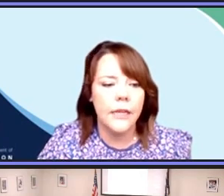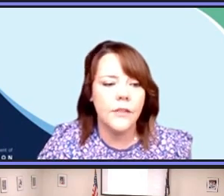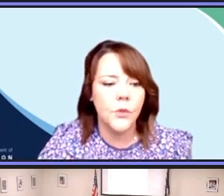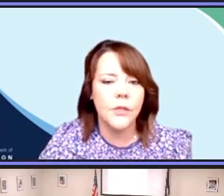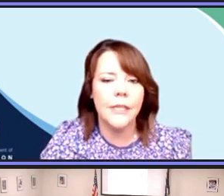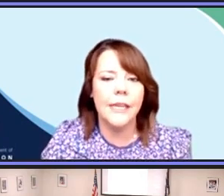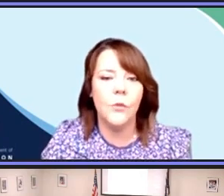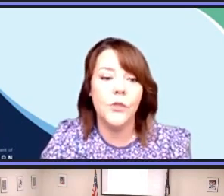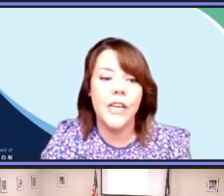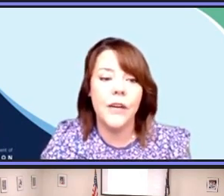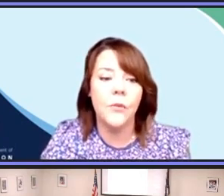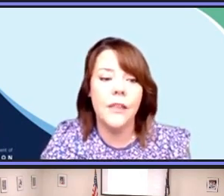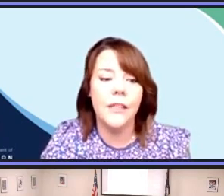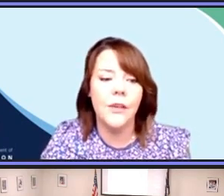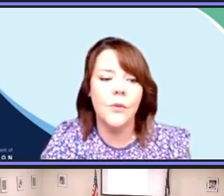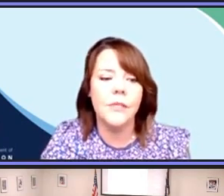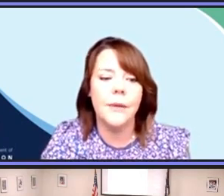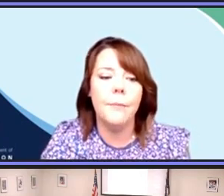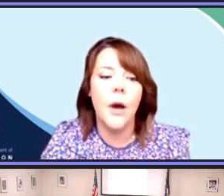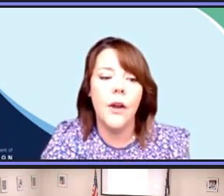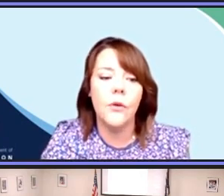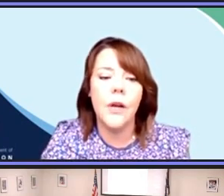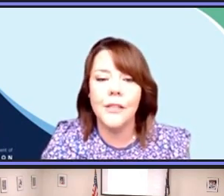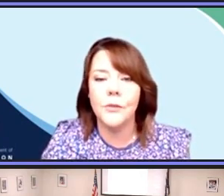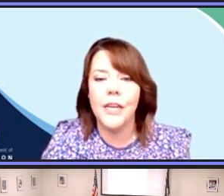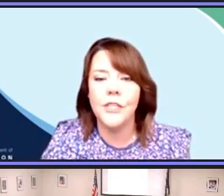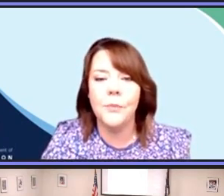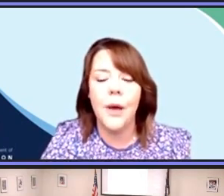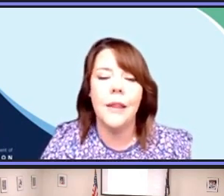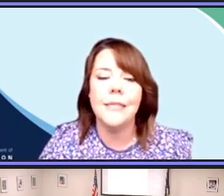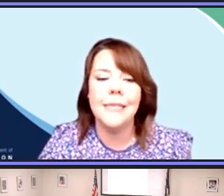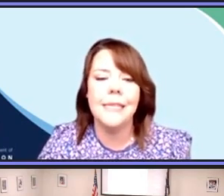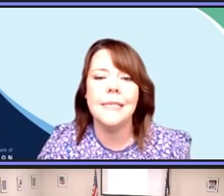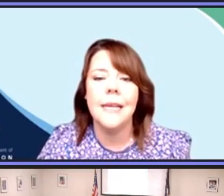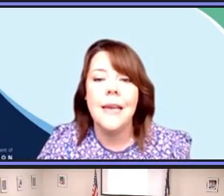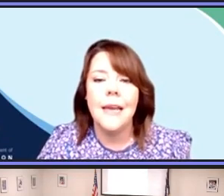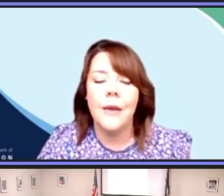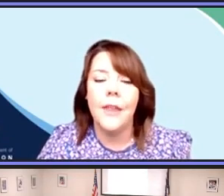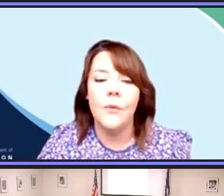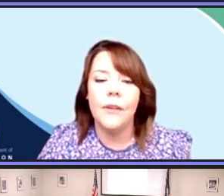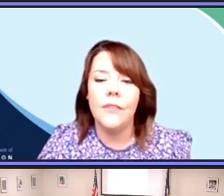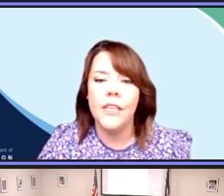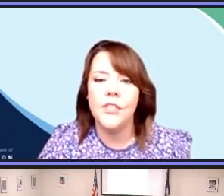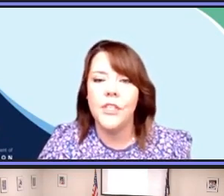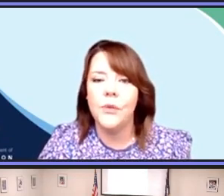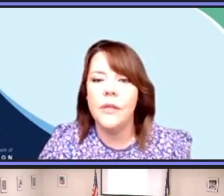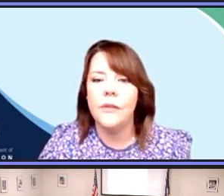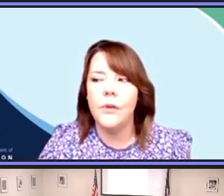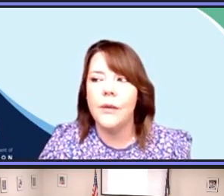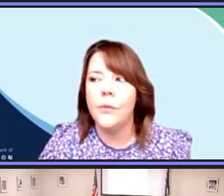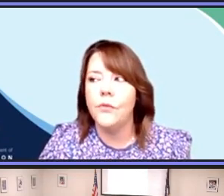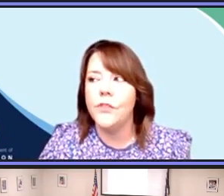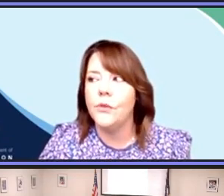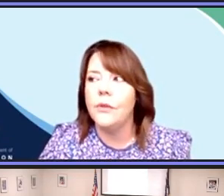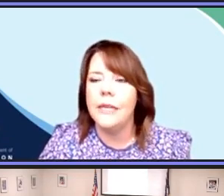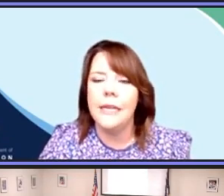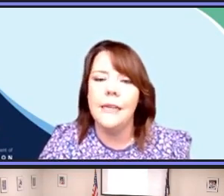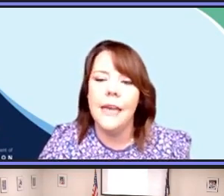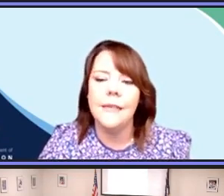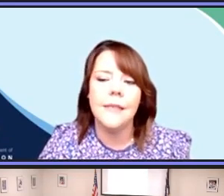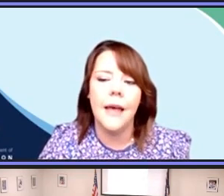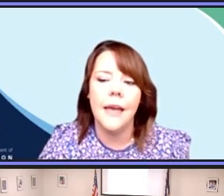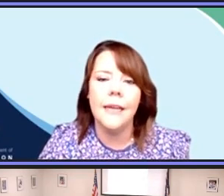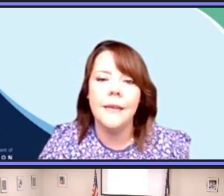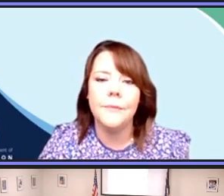Ruth shortly will share with you some model consultation policies that we've issued. We can move to